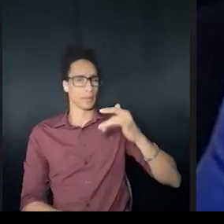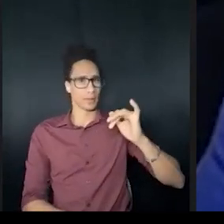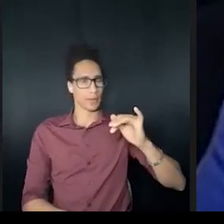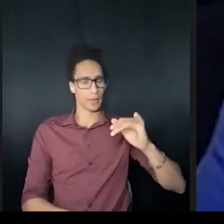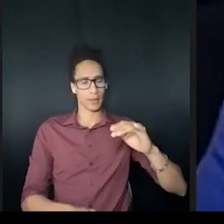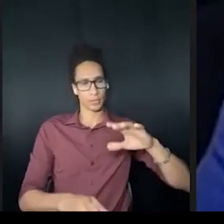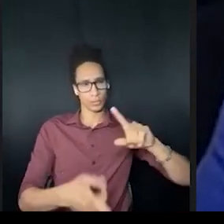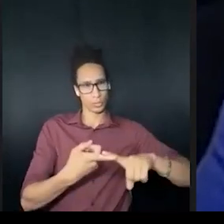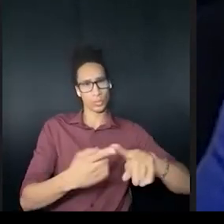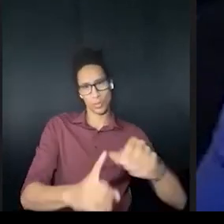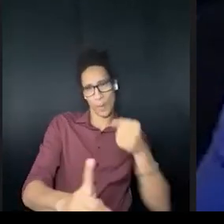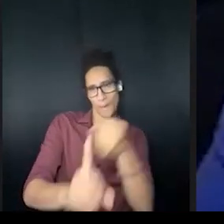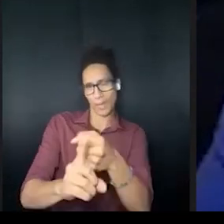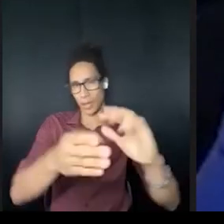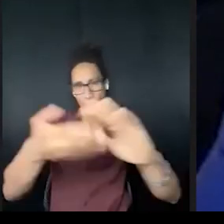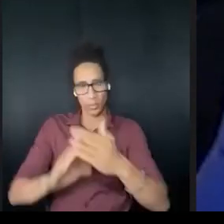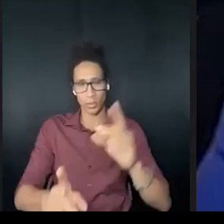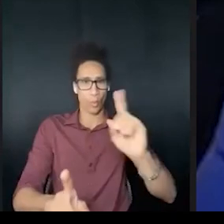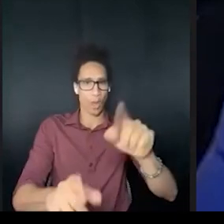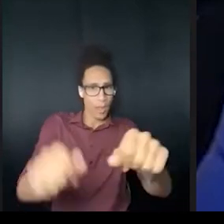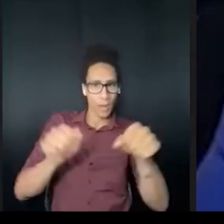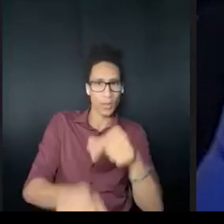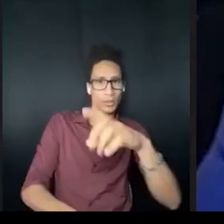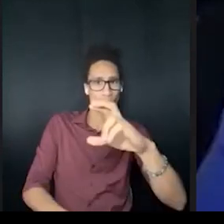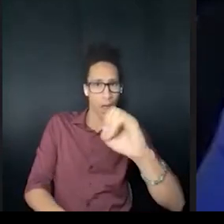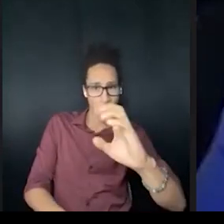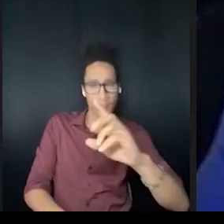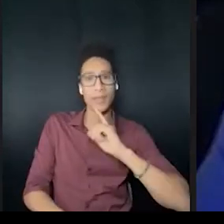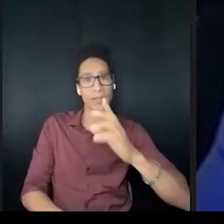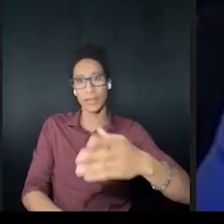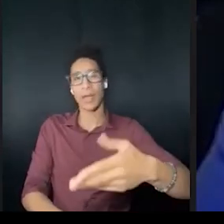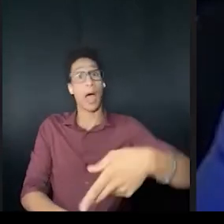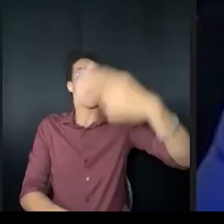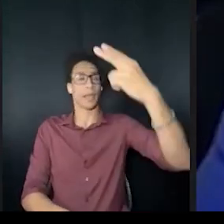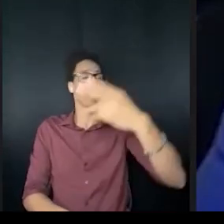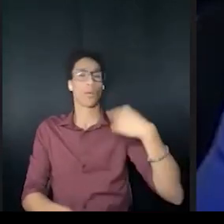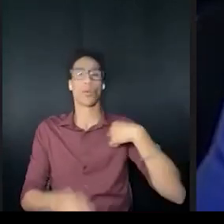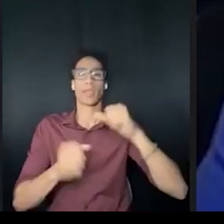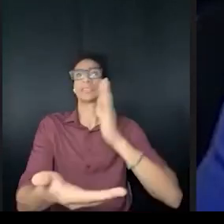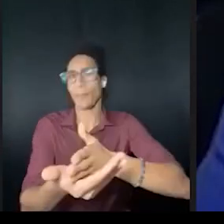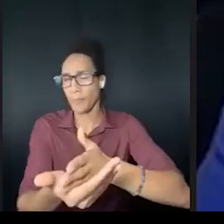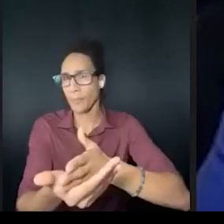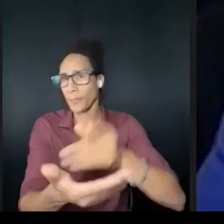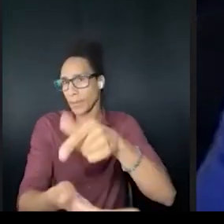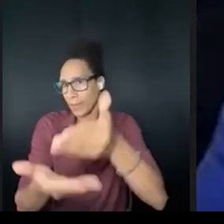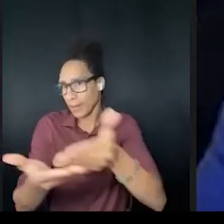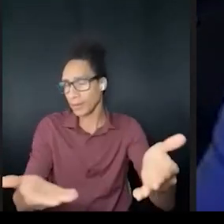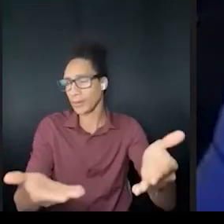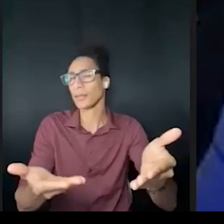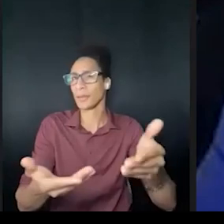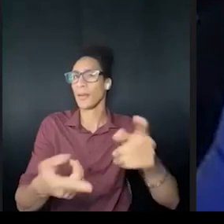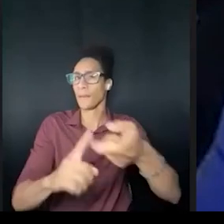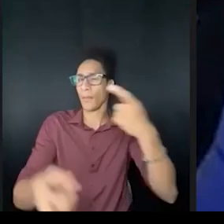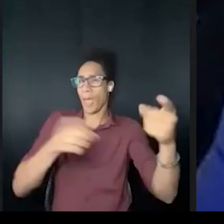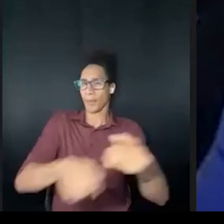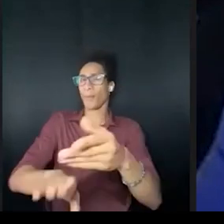in communities where the crime rate is high. So then we can stop some of these things from happening before they do happen.